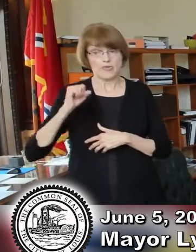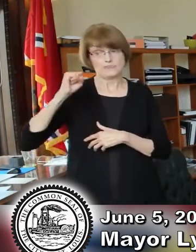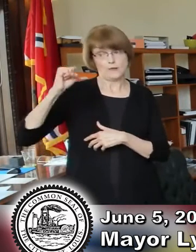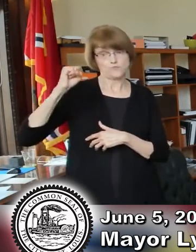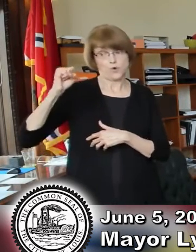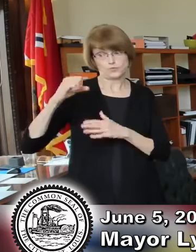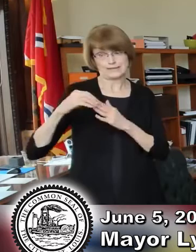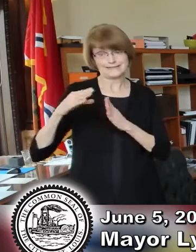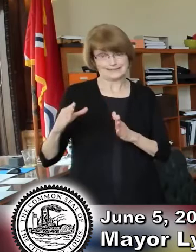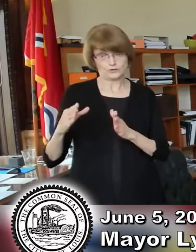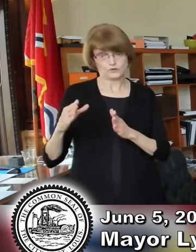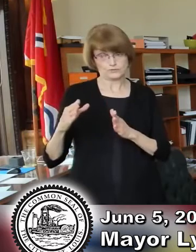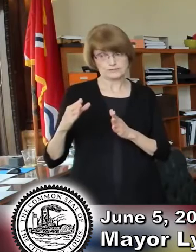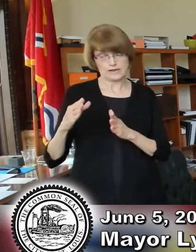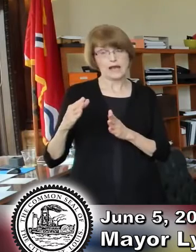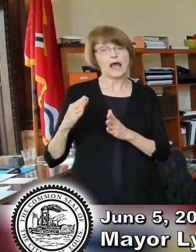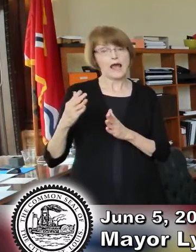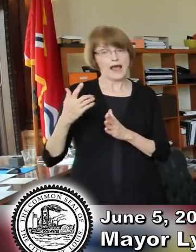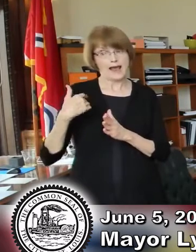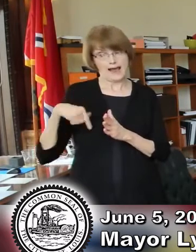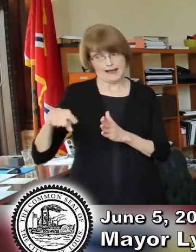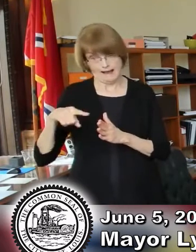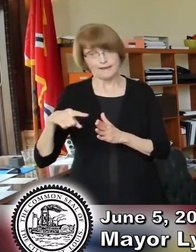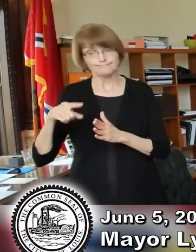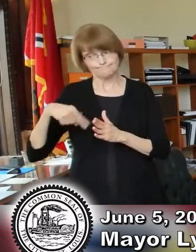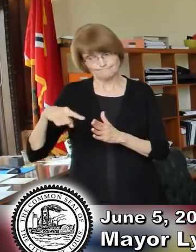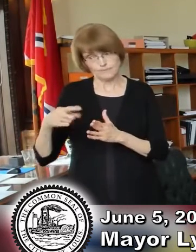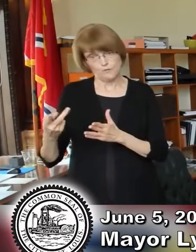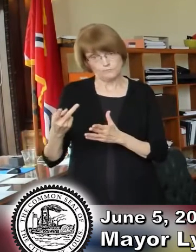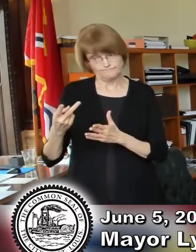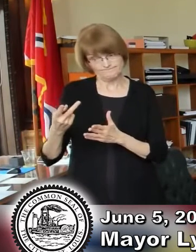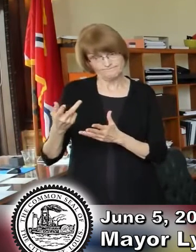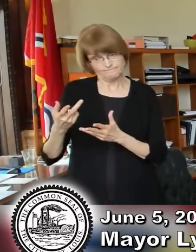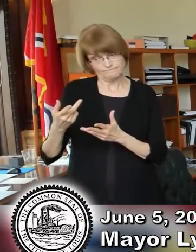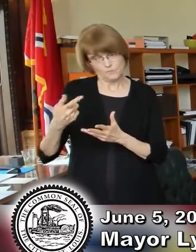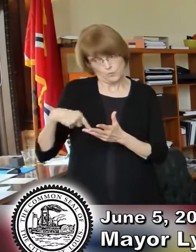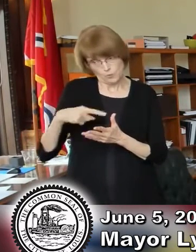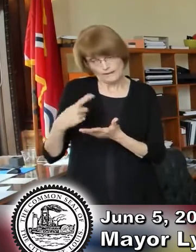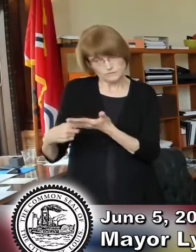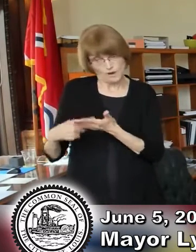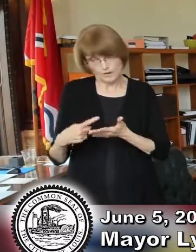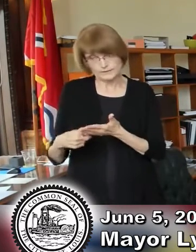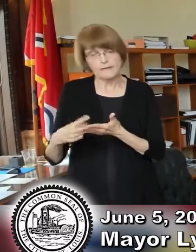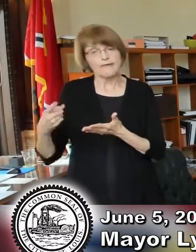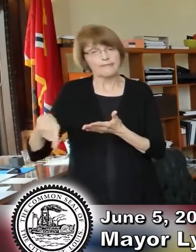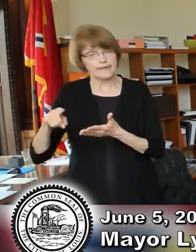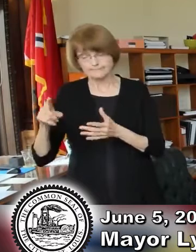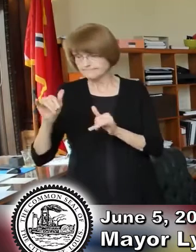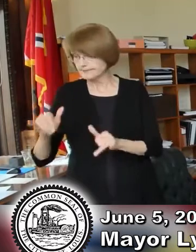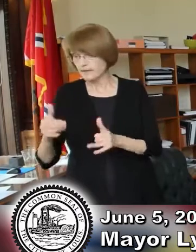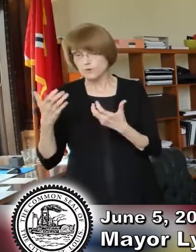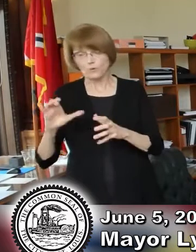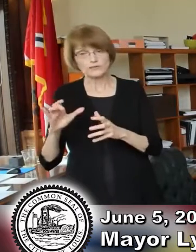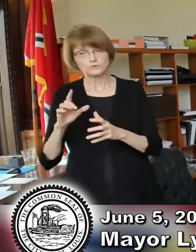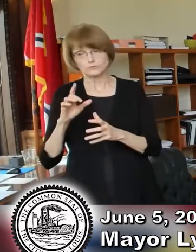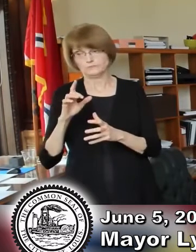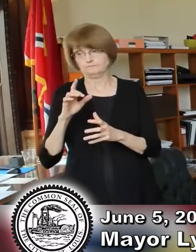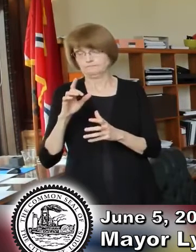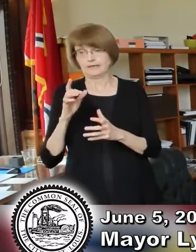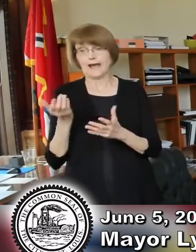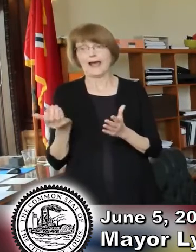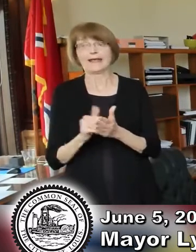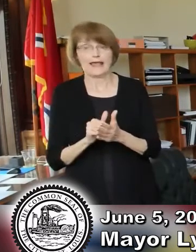protest leaders that I have spoken with also don't want to see the violence that occurred on